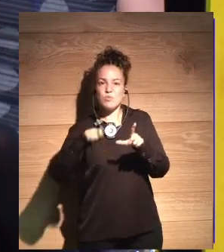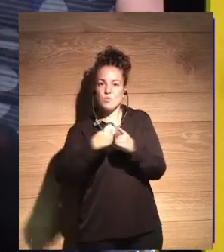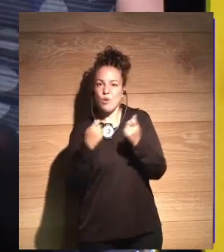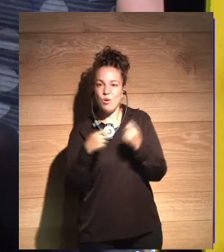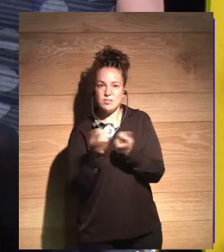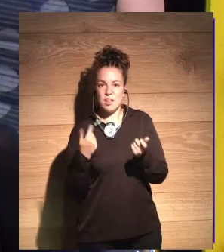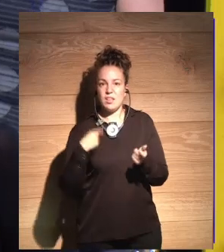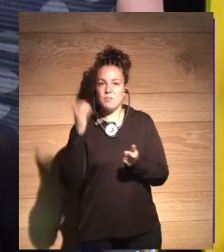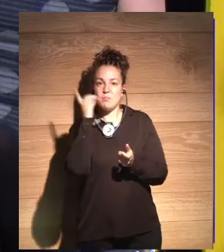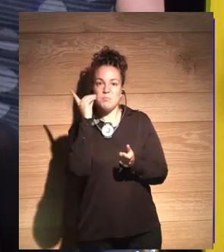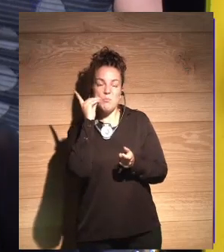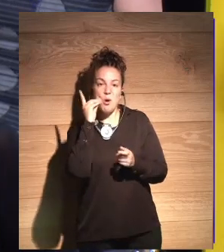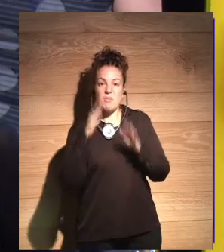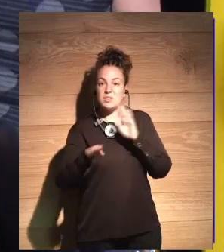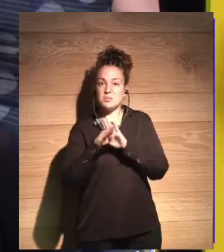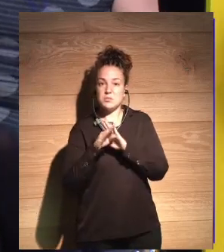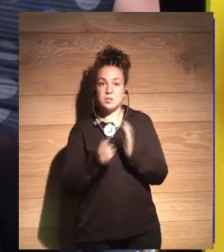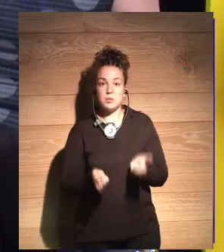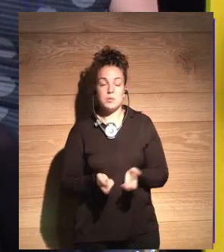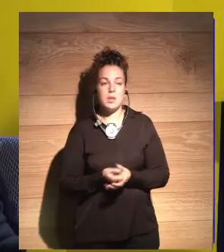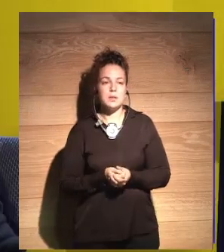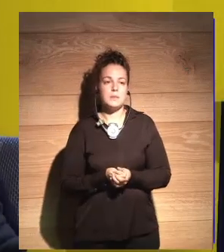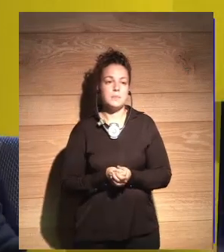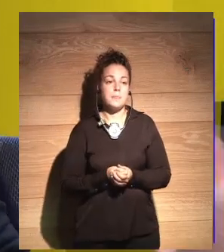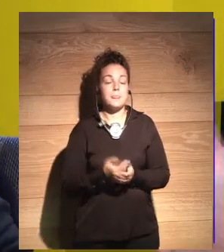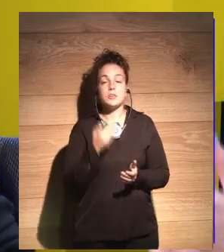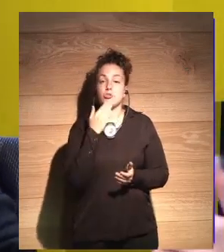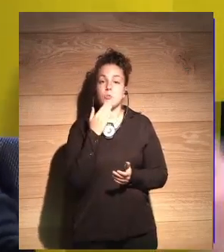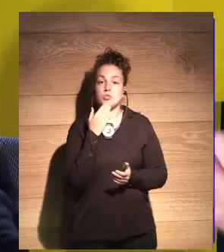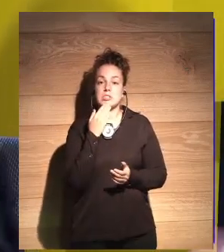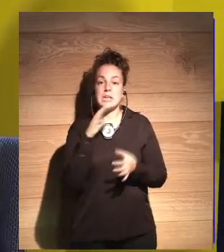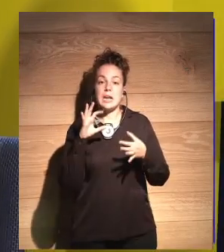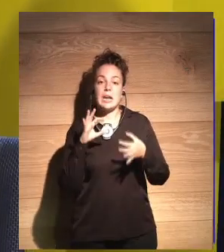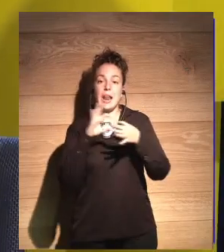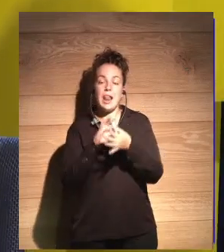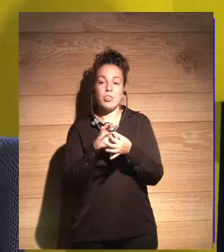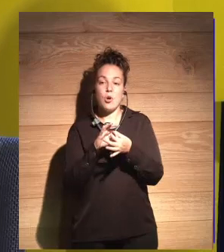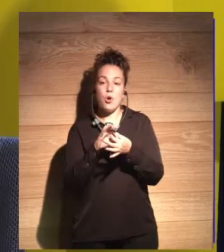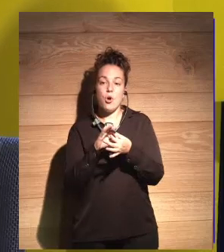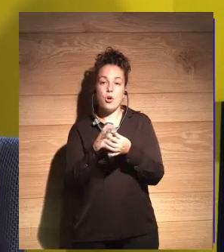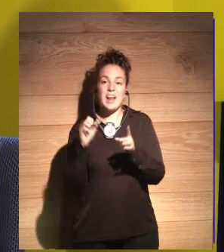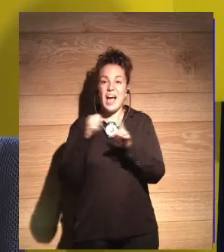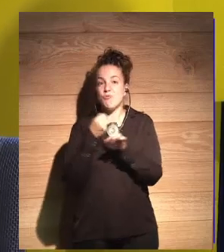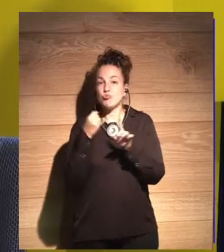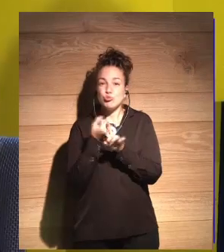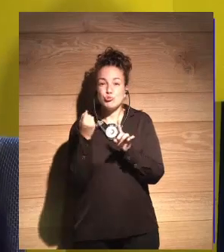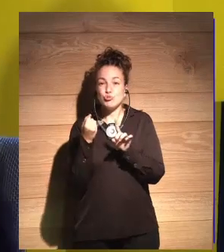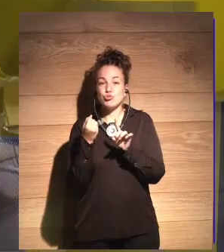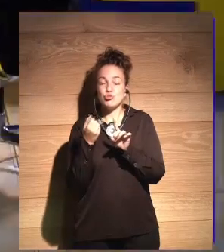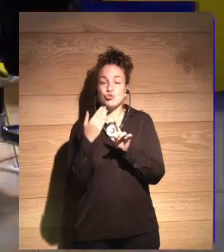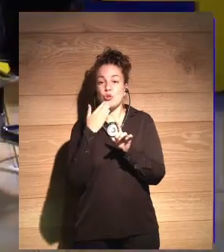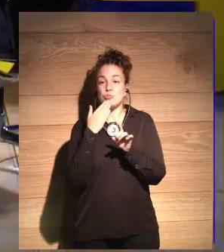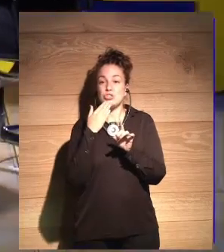It's an abusive relationship with an Excel spreadsheet of likes and comments. I want to divorce my phone.